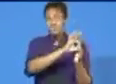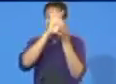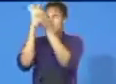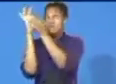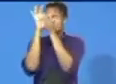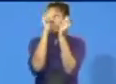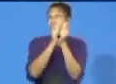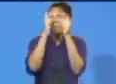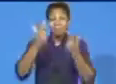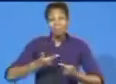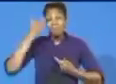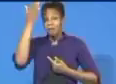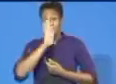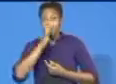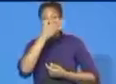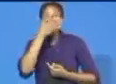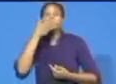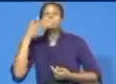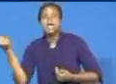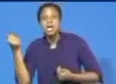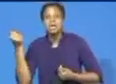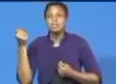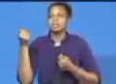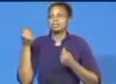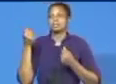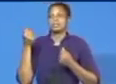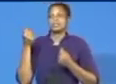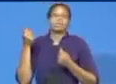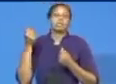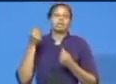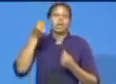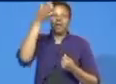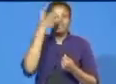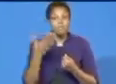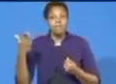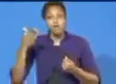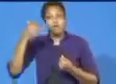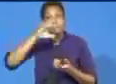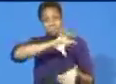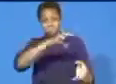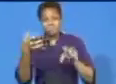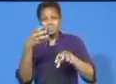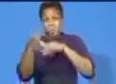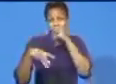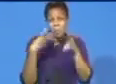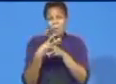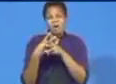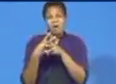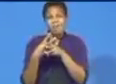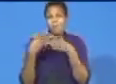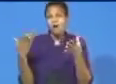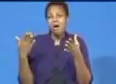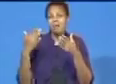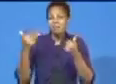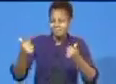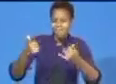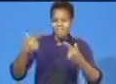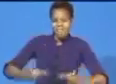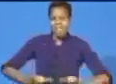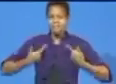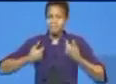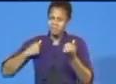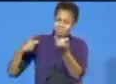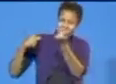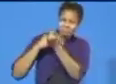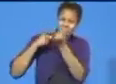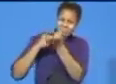with the living God. The best building block of a messed up world is a life that is grounded and rooted in